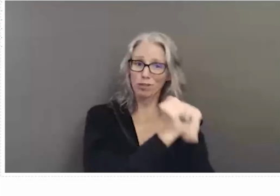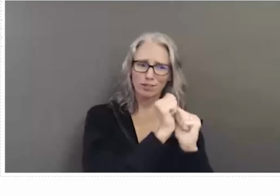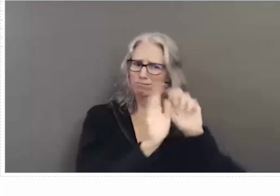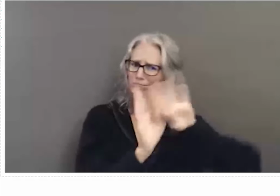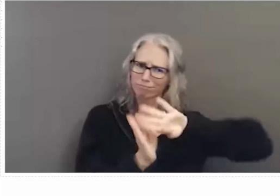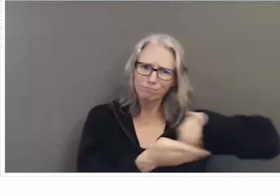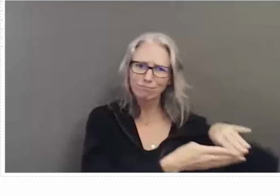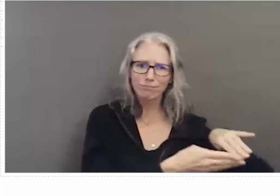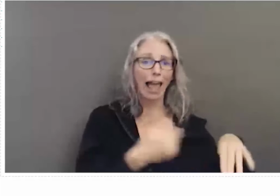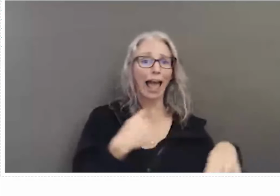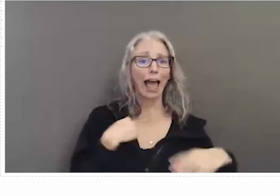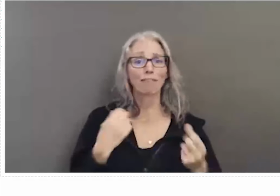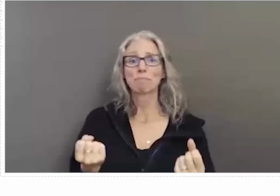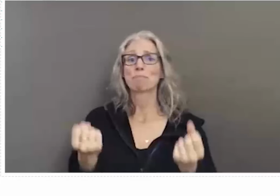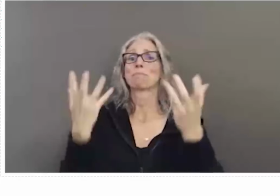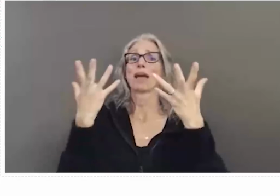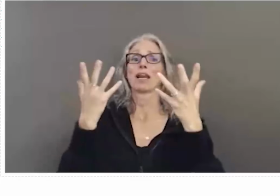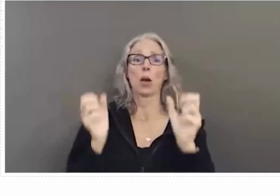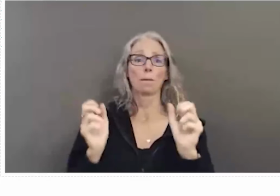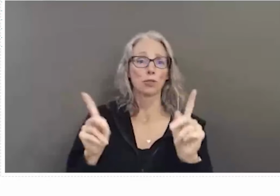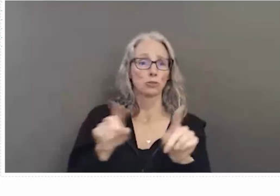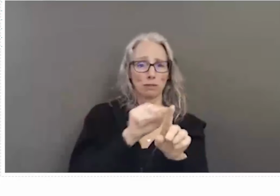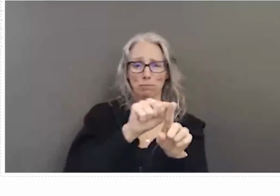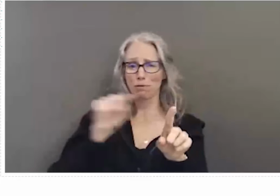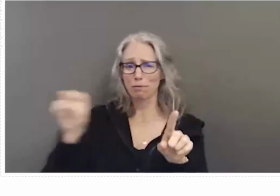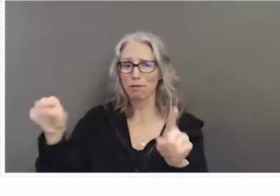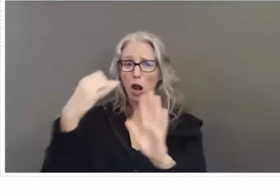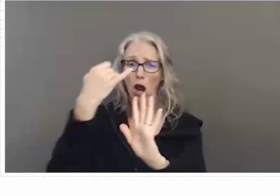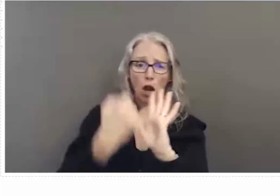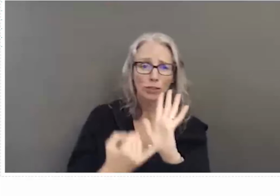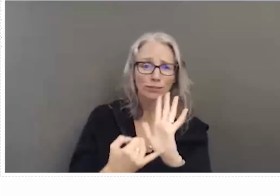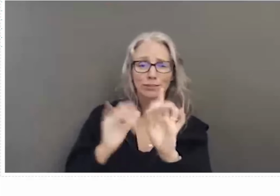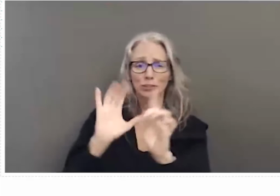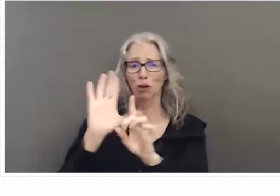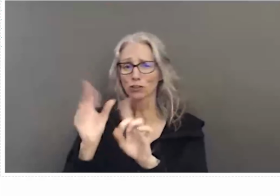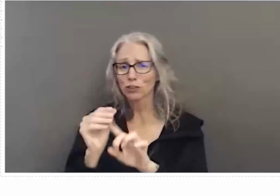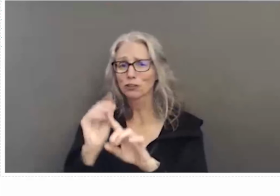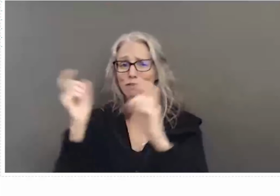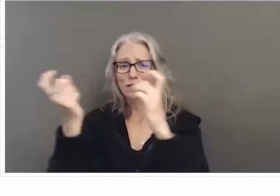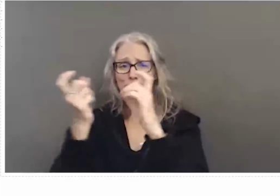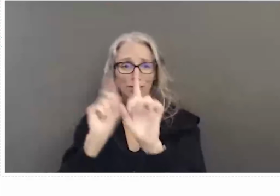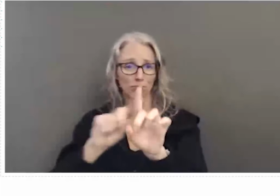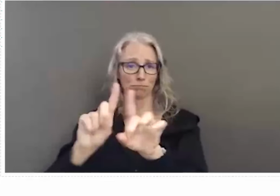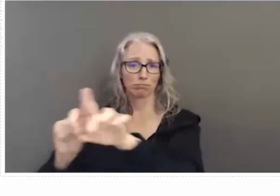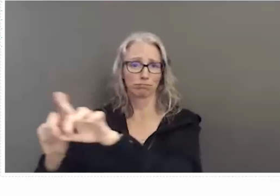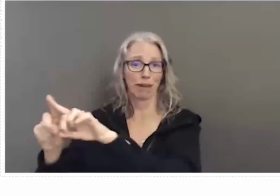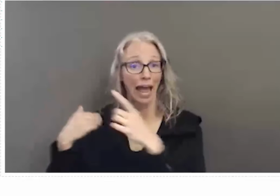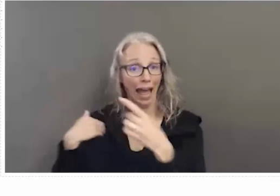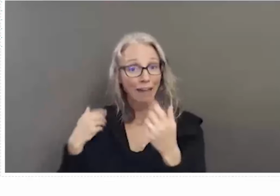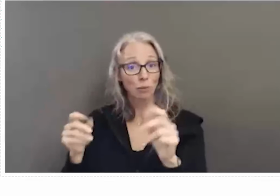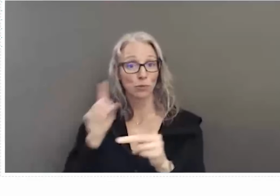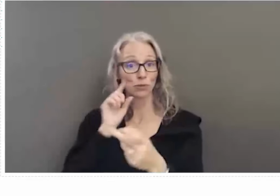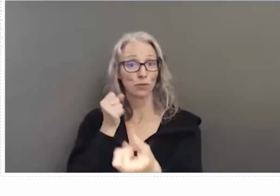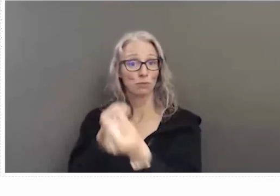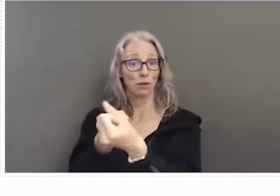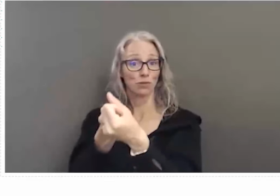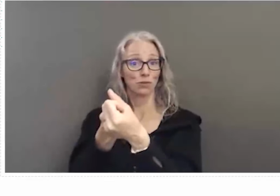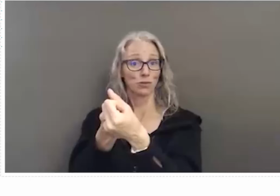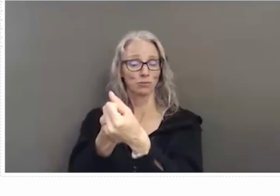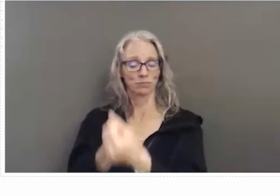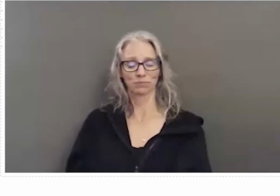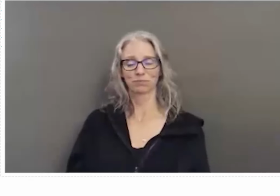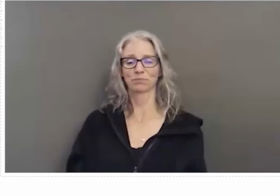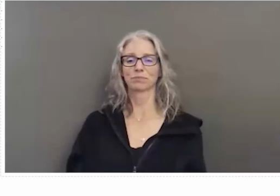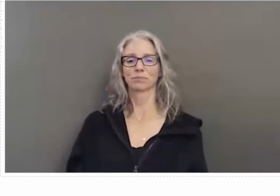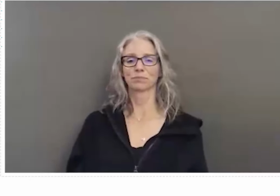that awaits in arts, culture, festivals, and everything. has actually been one of the